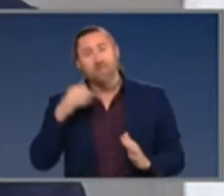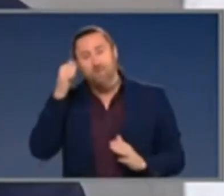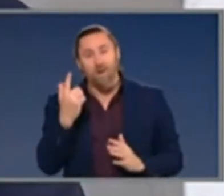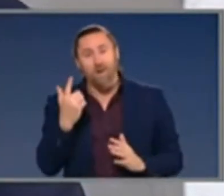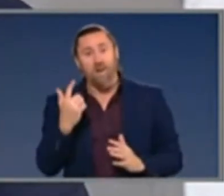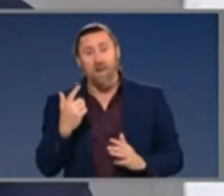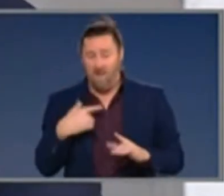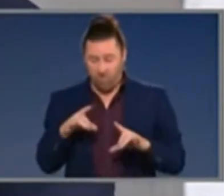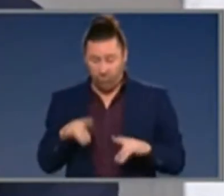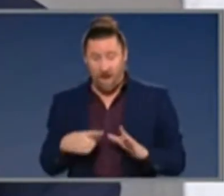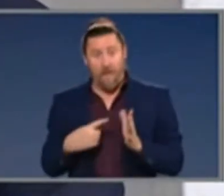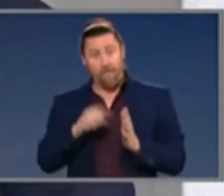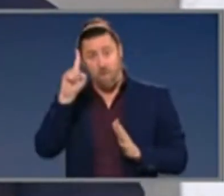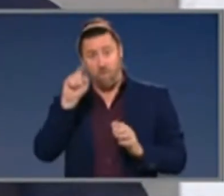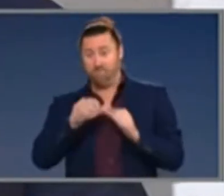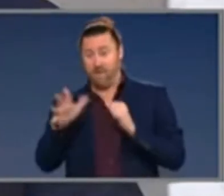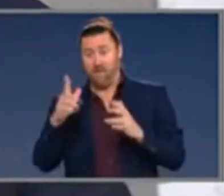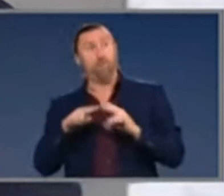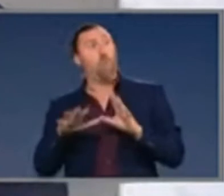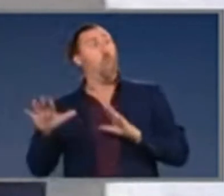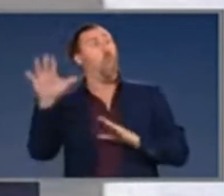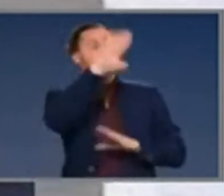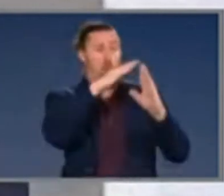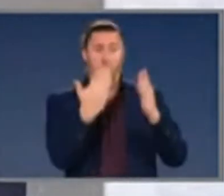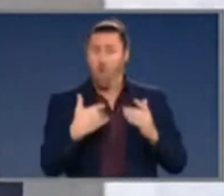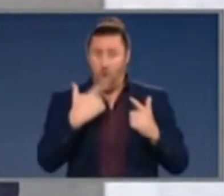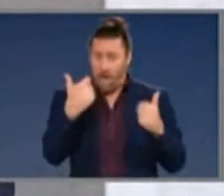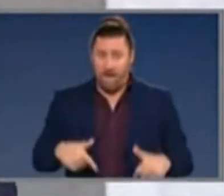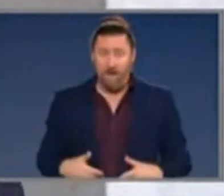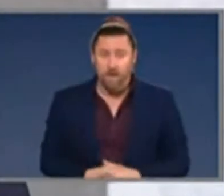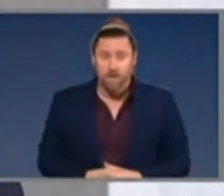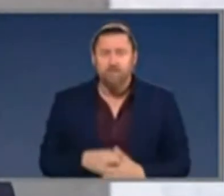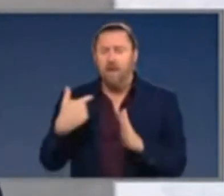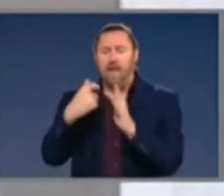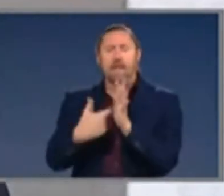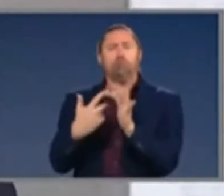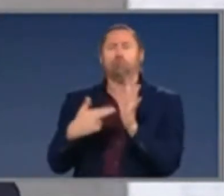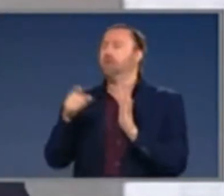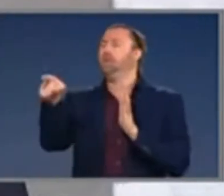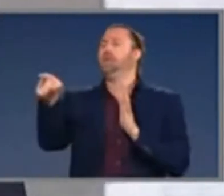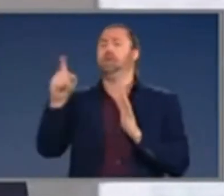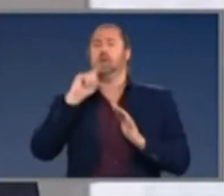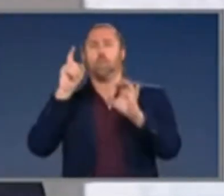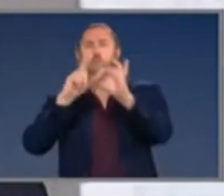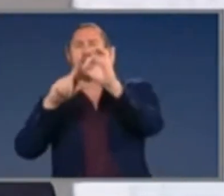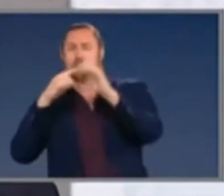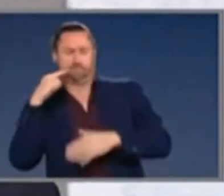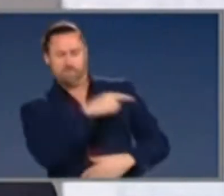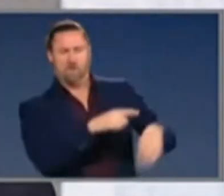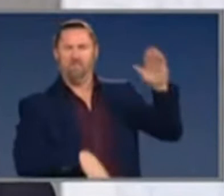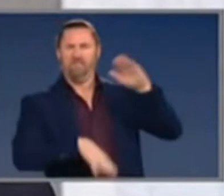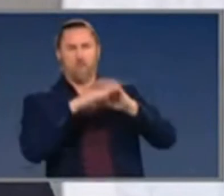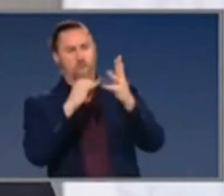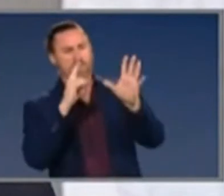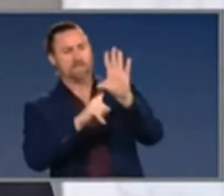better being in Australia than anywhere else at the moment. Kieran. Queensland has declared Sydney a hotspot, the entire Sydney